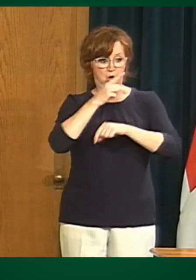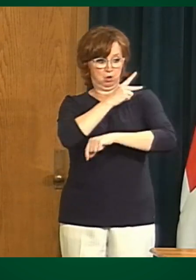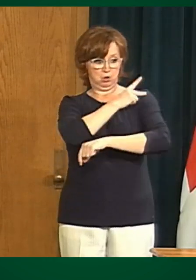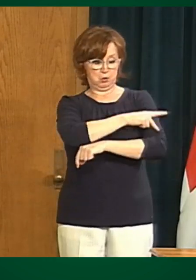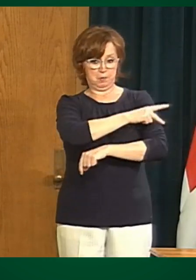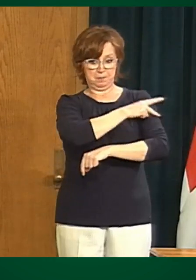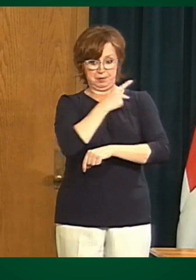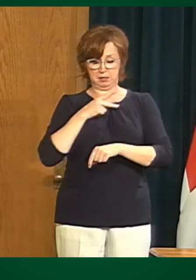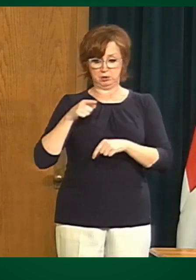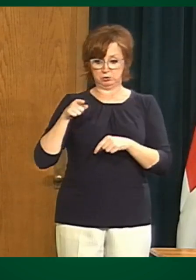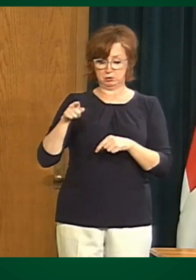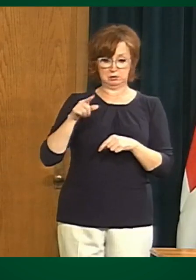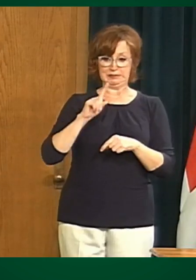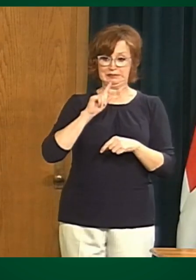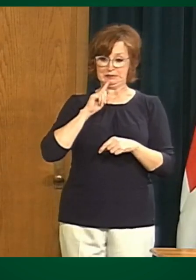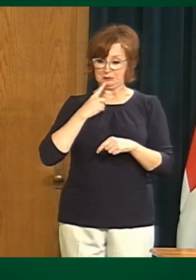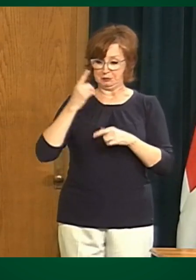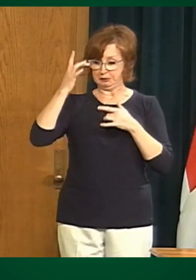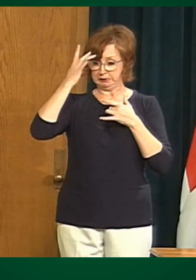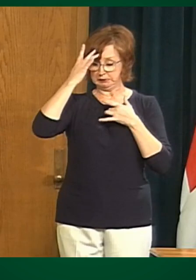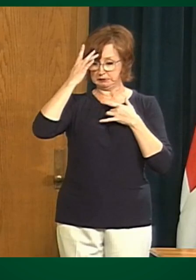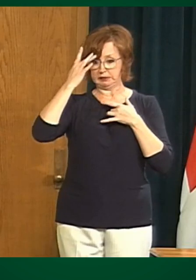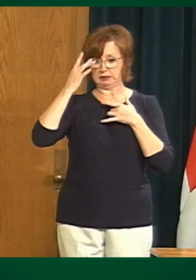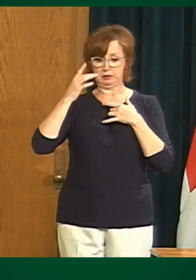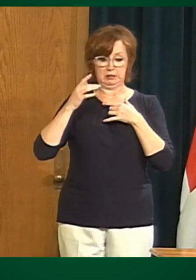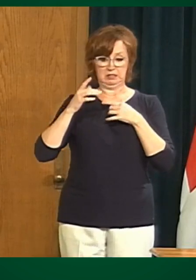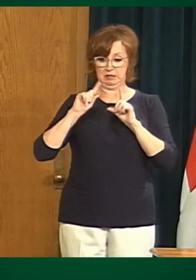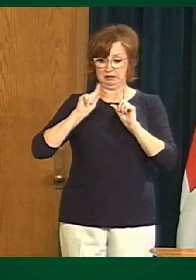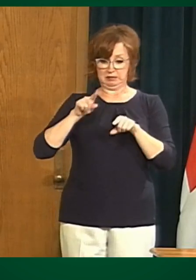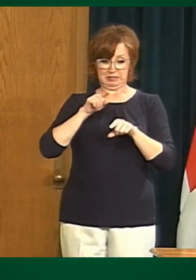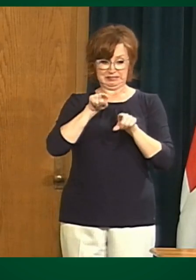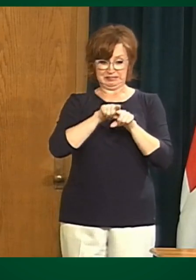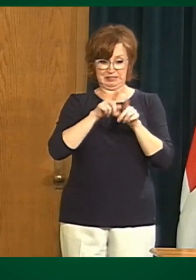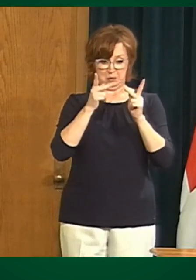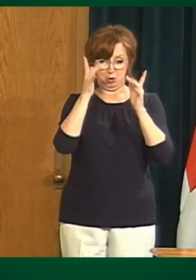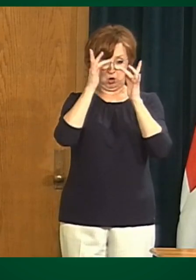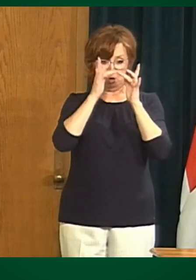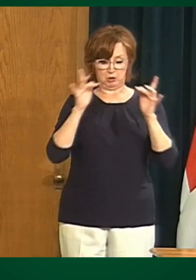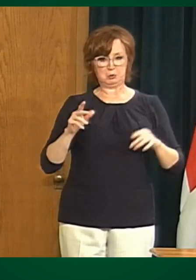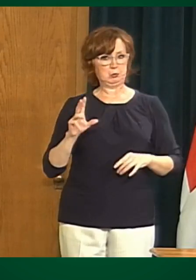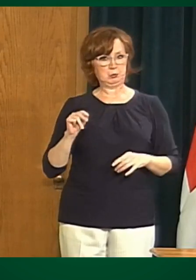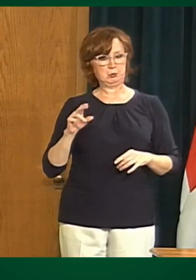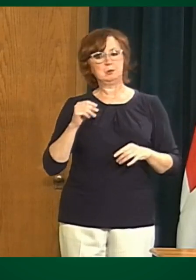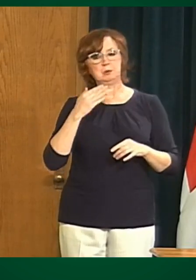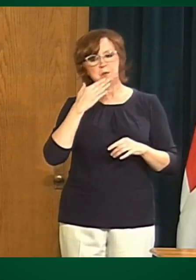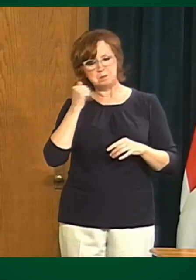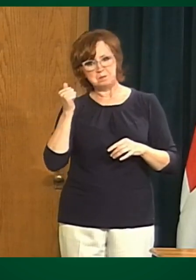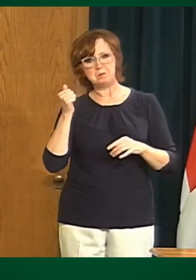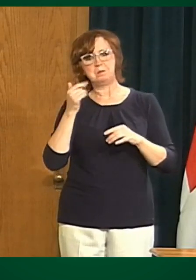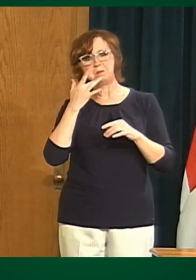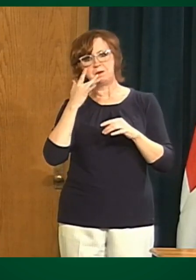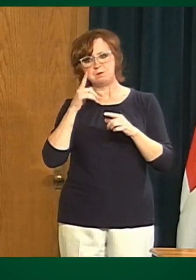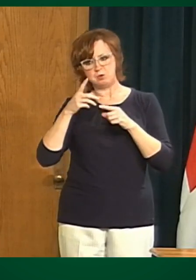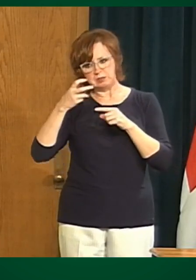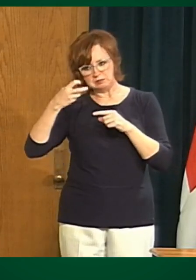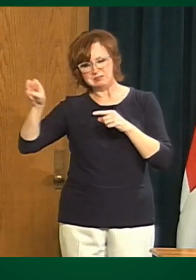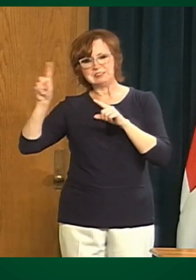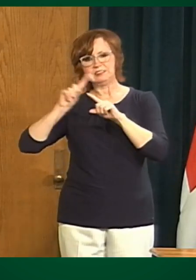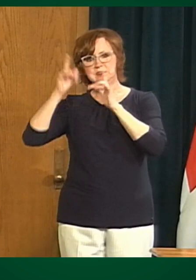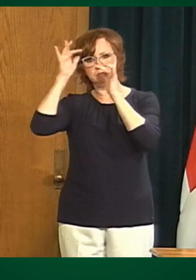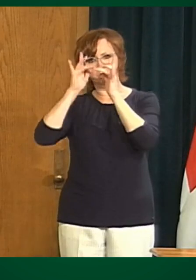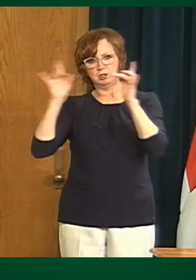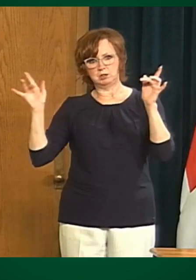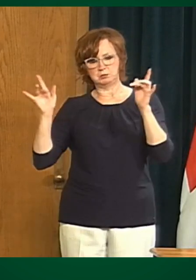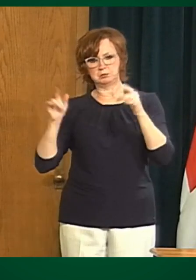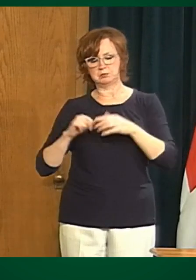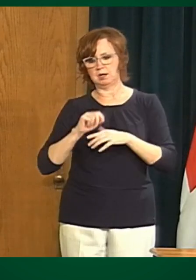admitted somewhere else in another hospital. Of course, the patients in that situation will not be left on